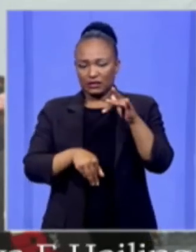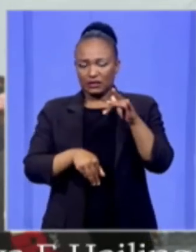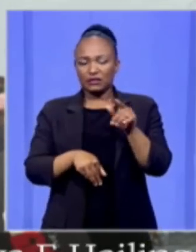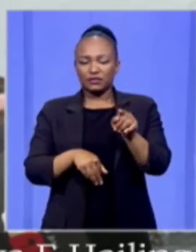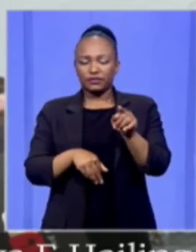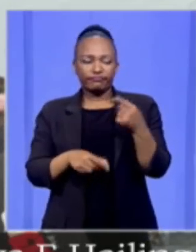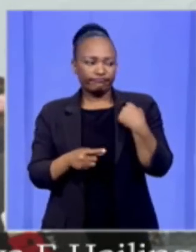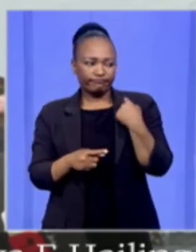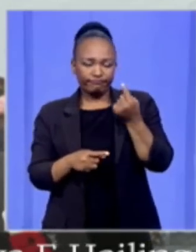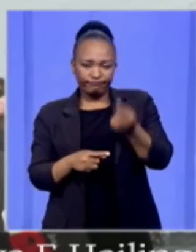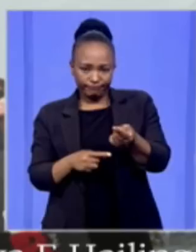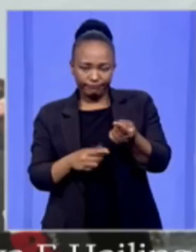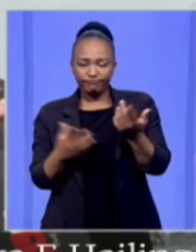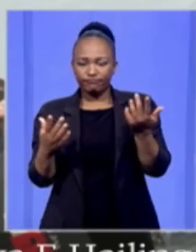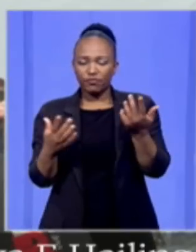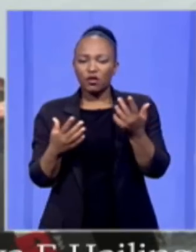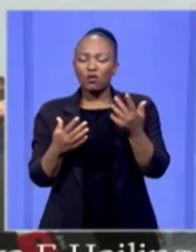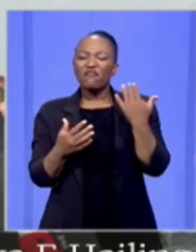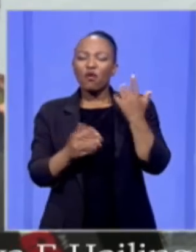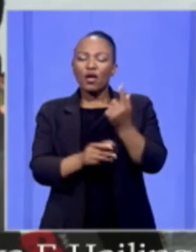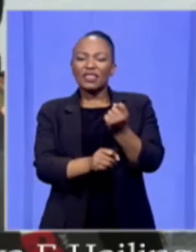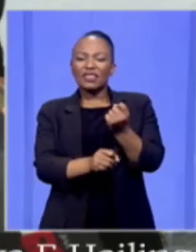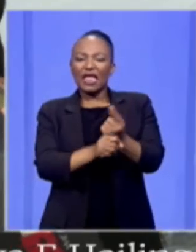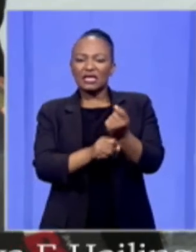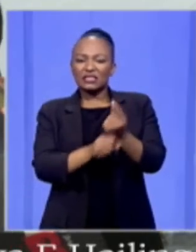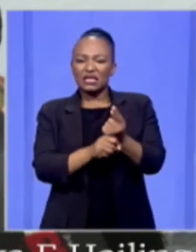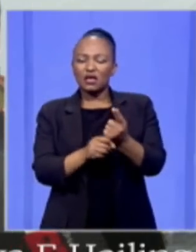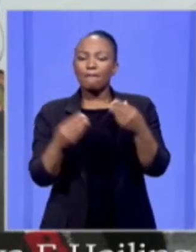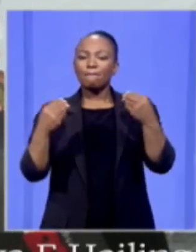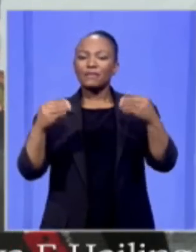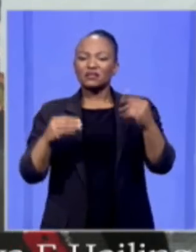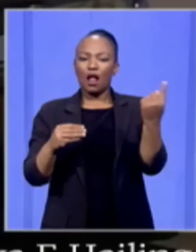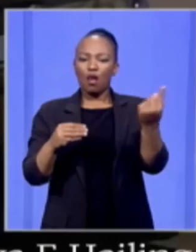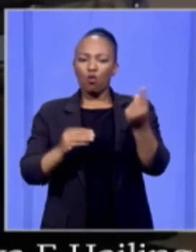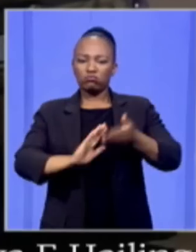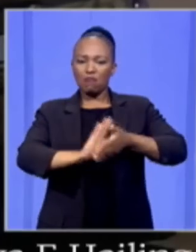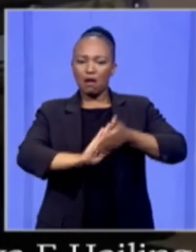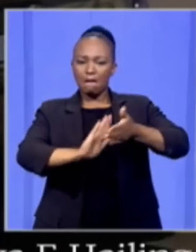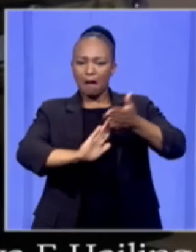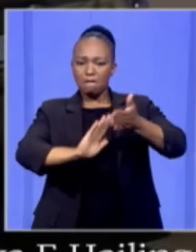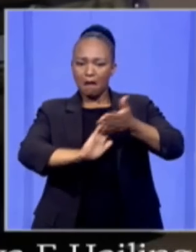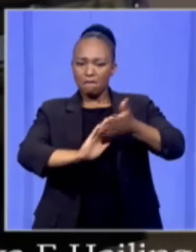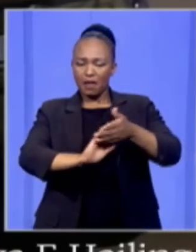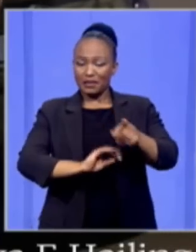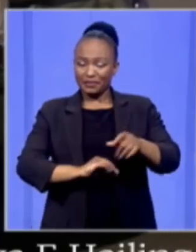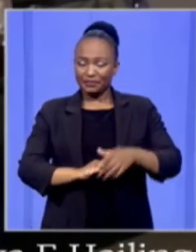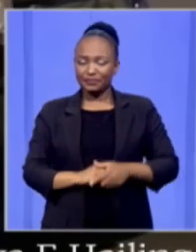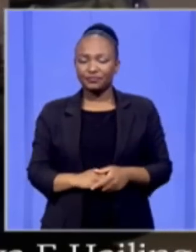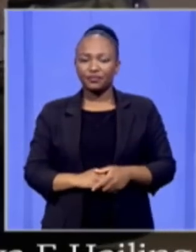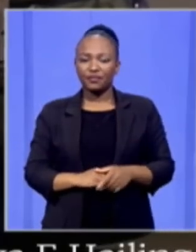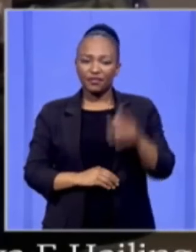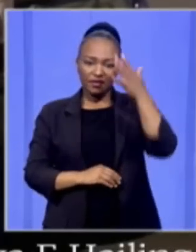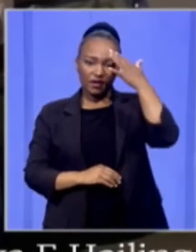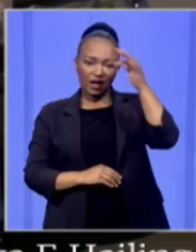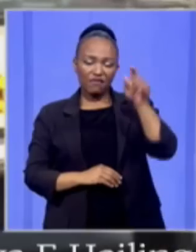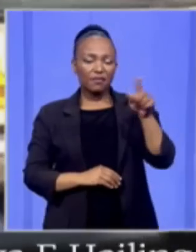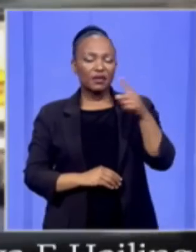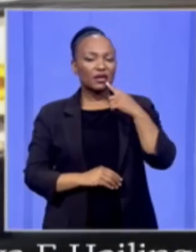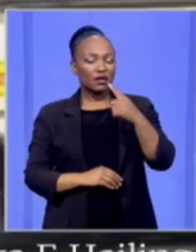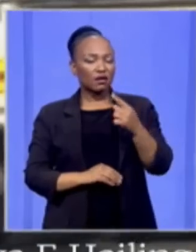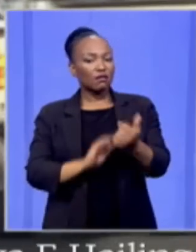for the longest time the minibus taxis have been running the business on their own. Puso e ka nne go gagamatsa tiragatso ya molao